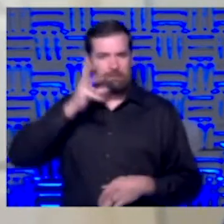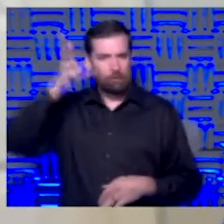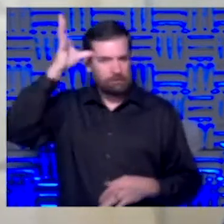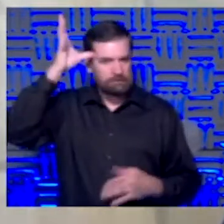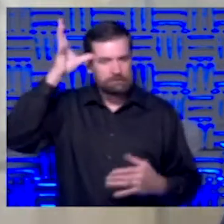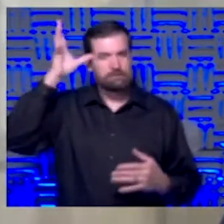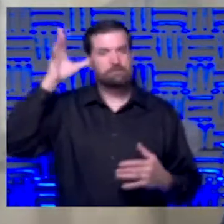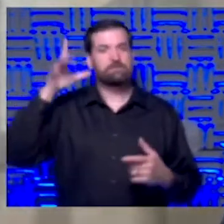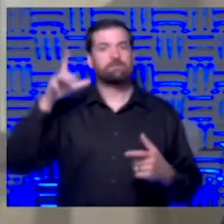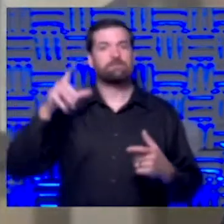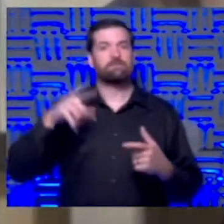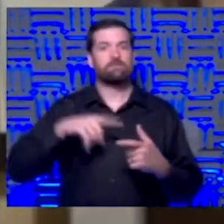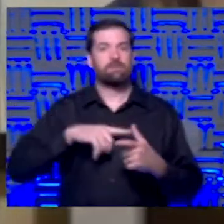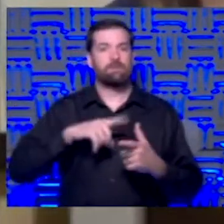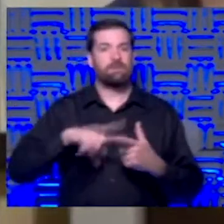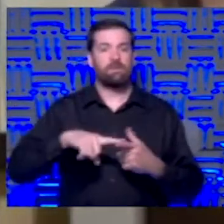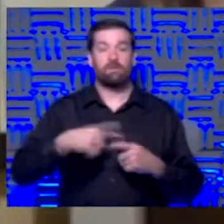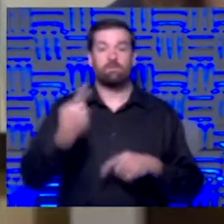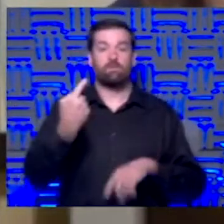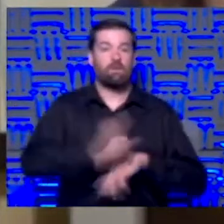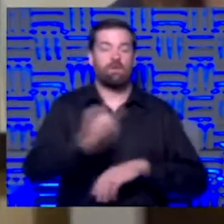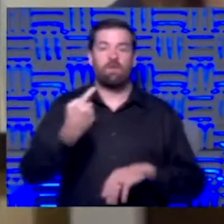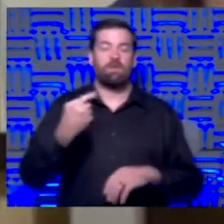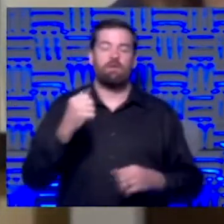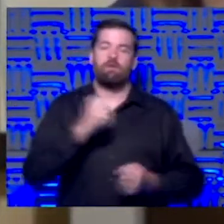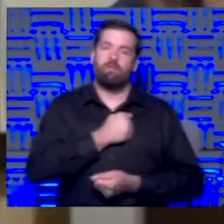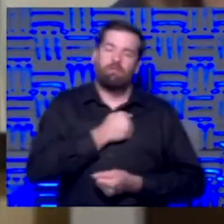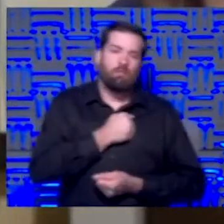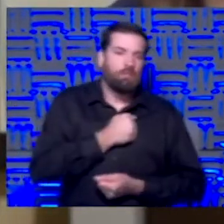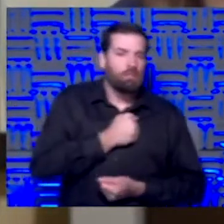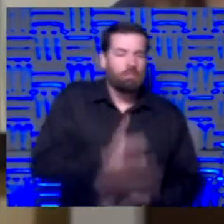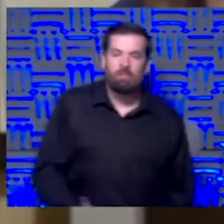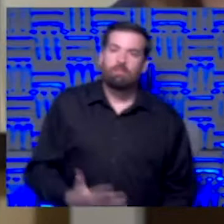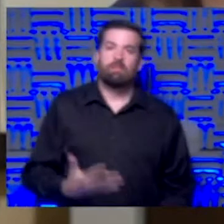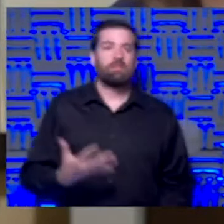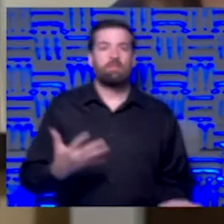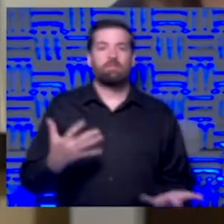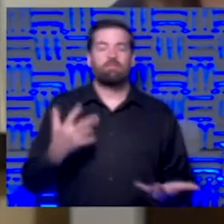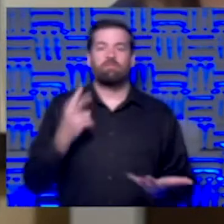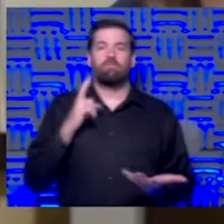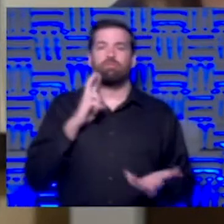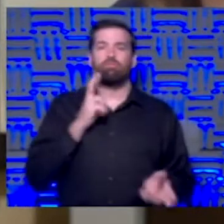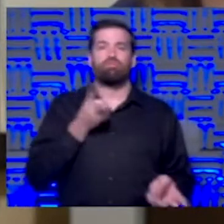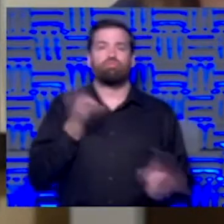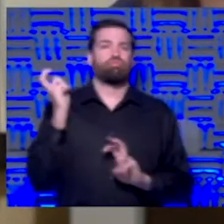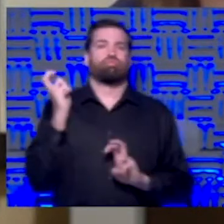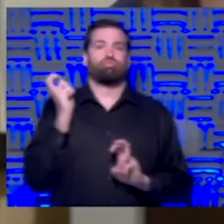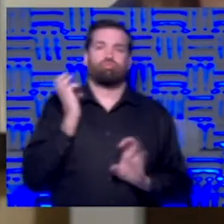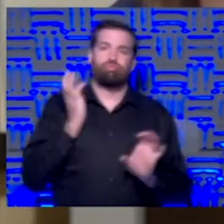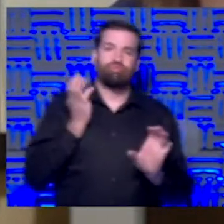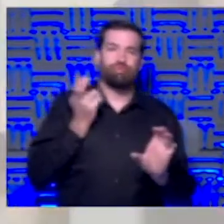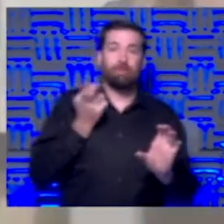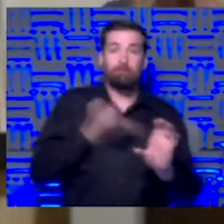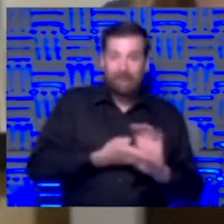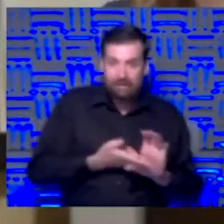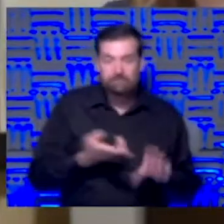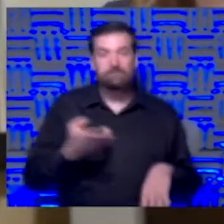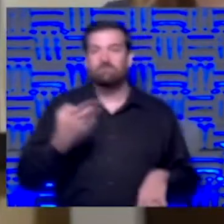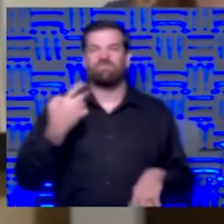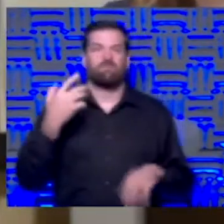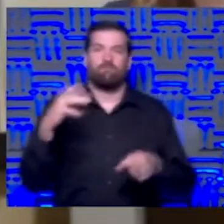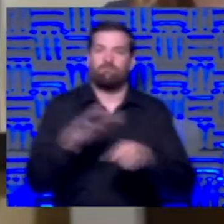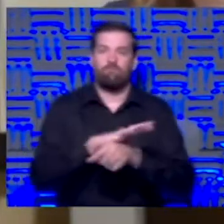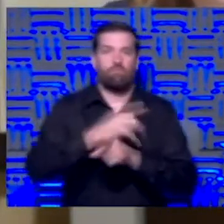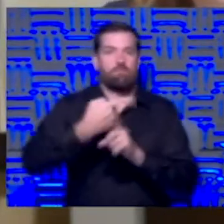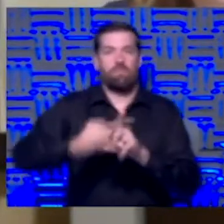then I just one day was exhausted, and then just basically was in bed, and then was in bed for a full month after that. I was